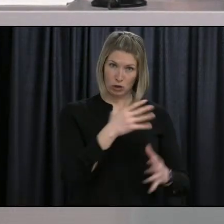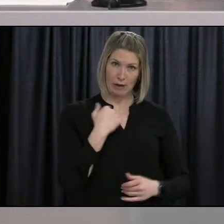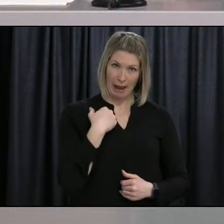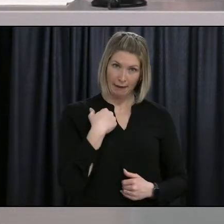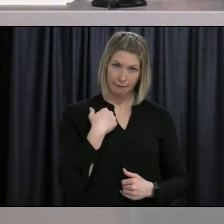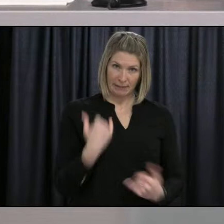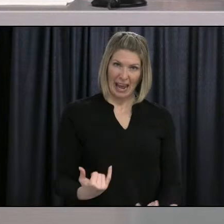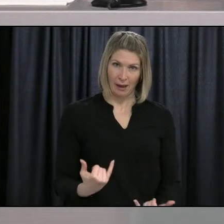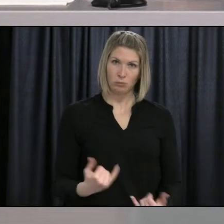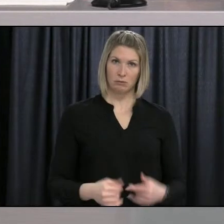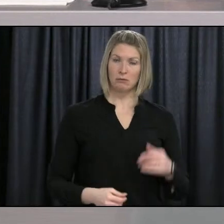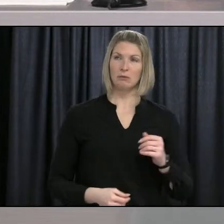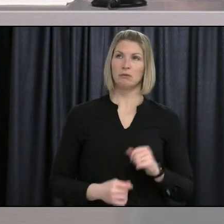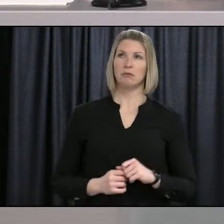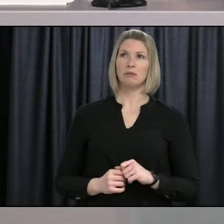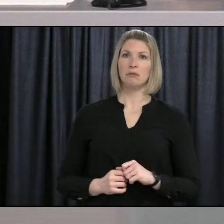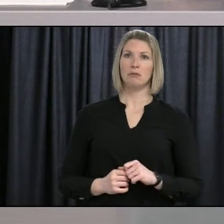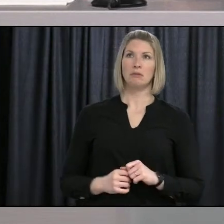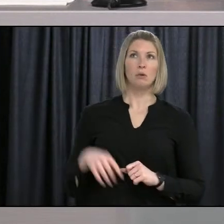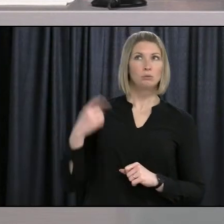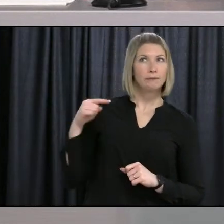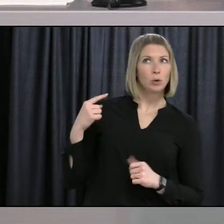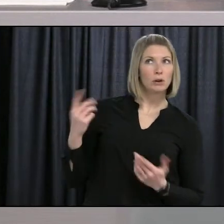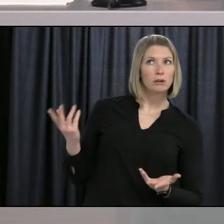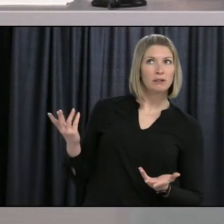do? For